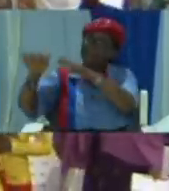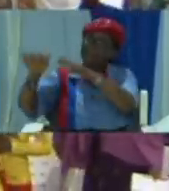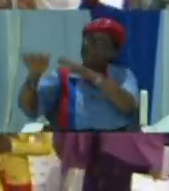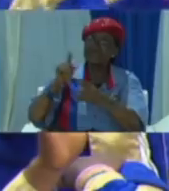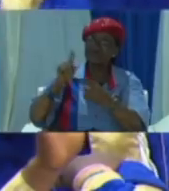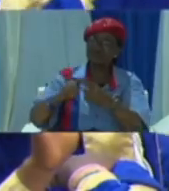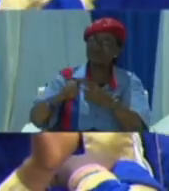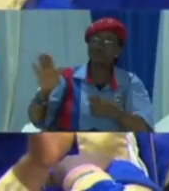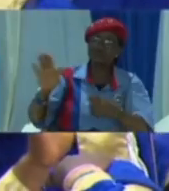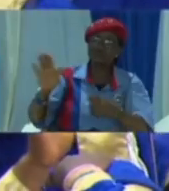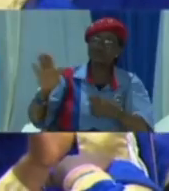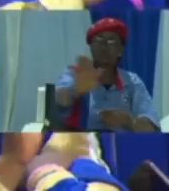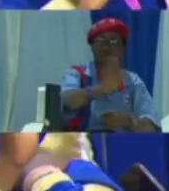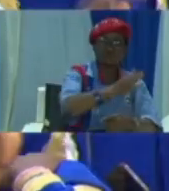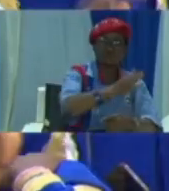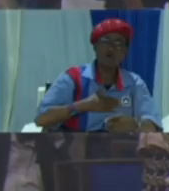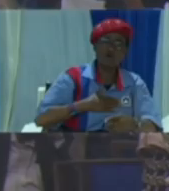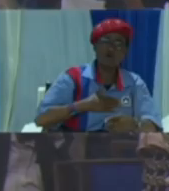Amen.